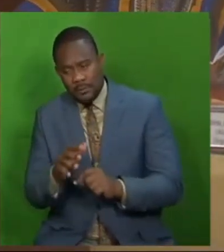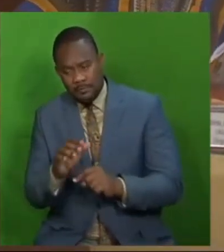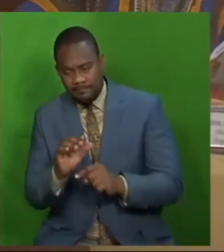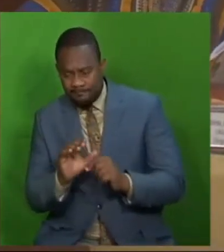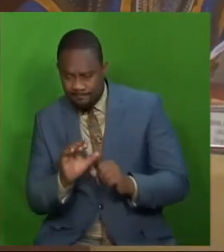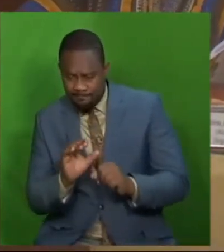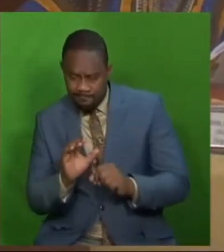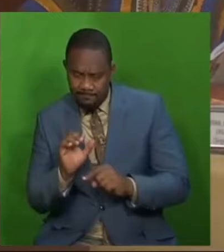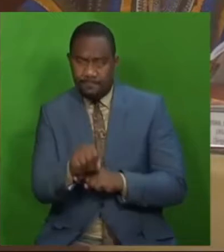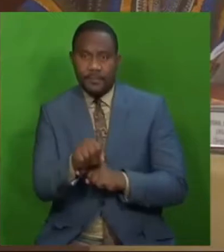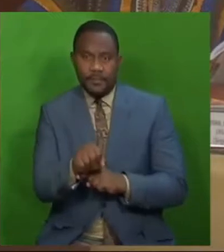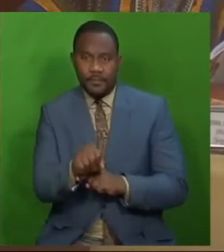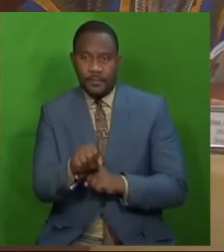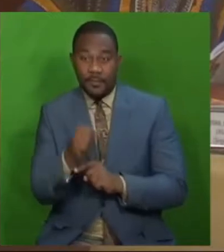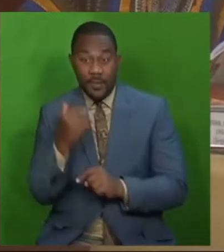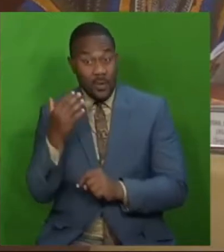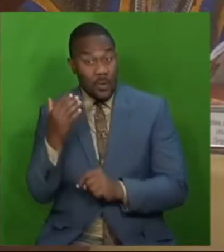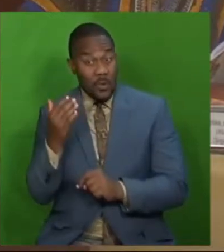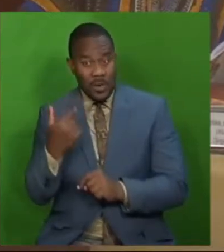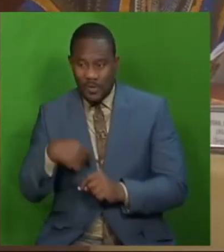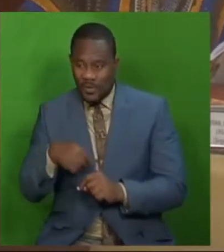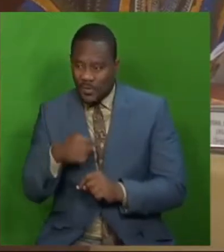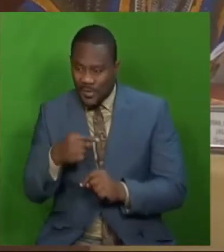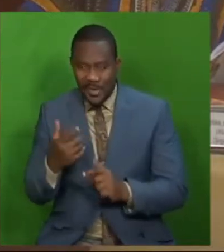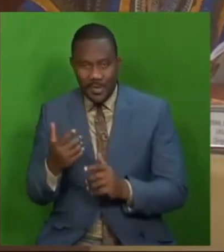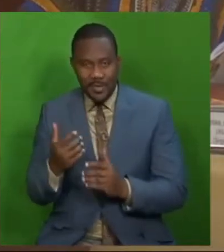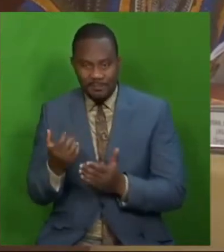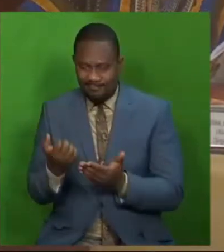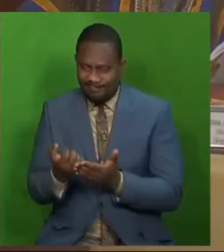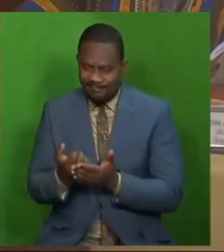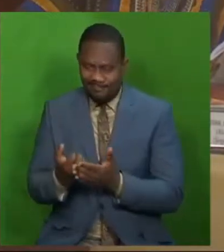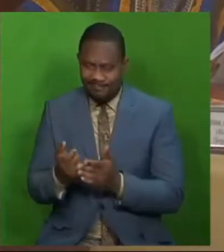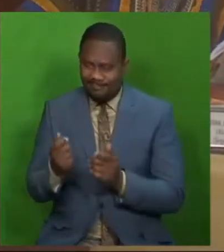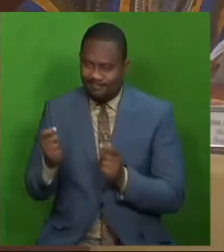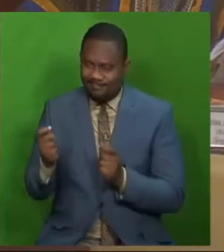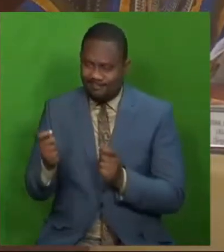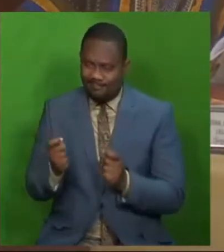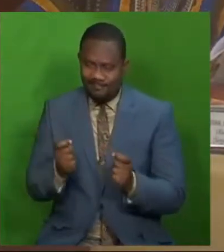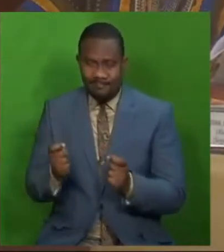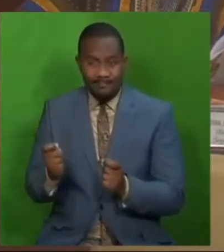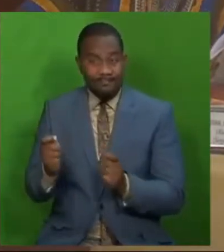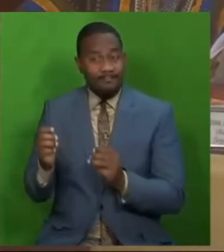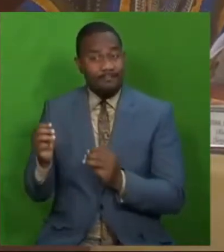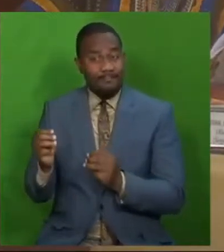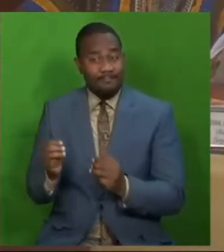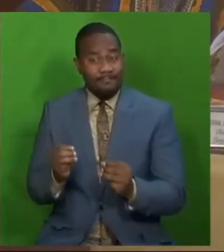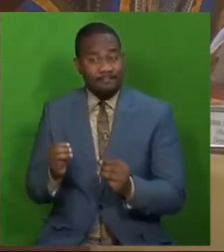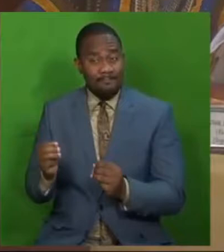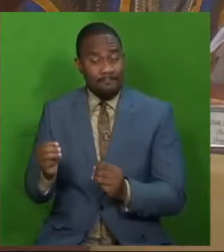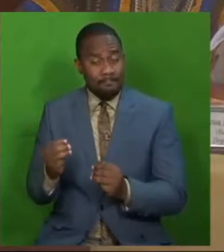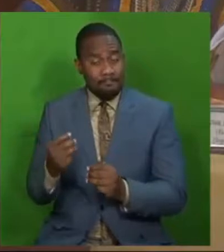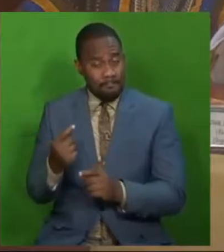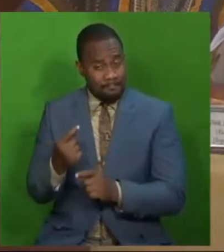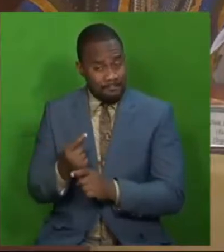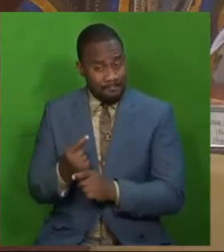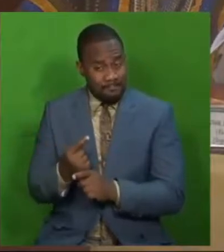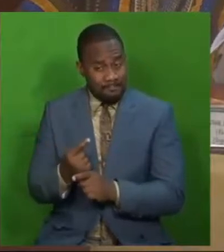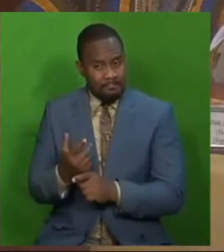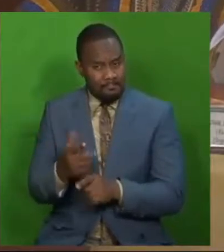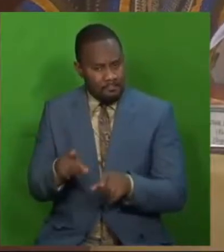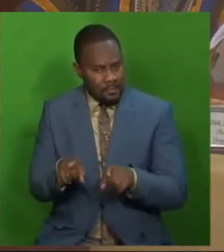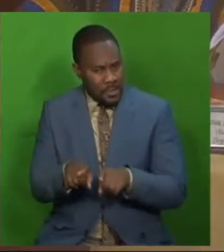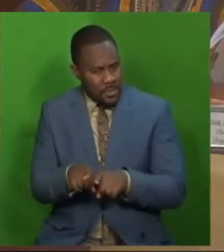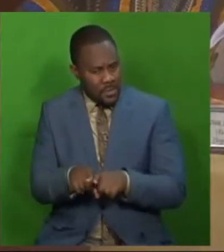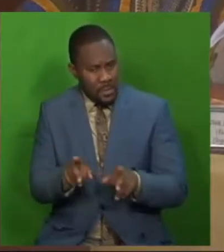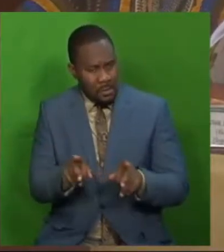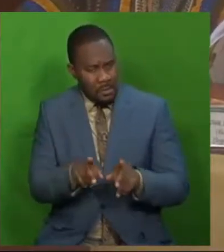good managers of the economy and we are good protectors of the public